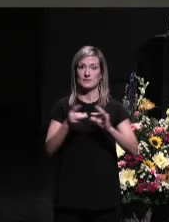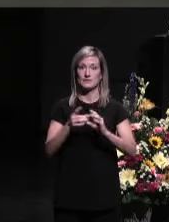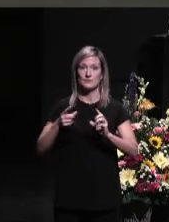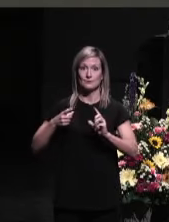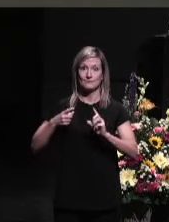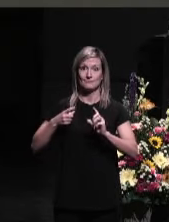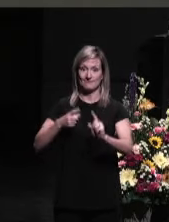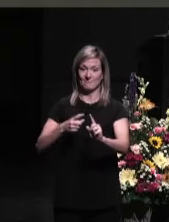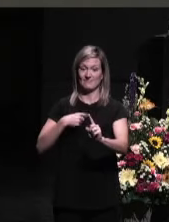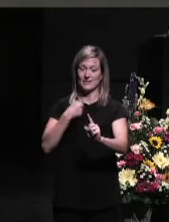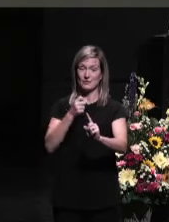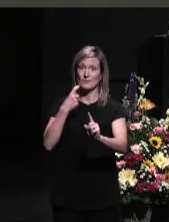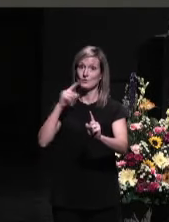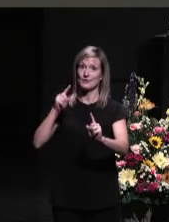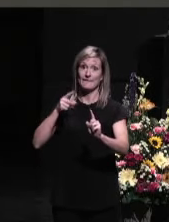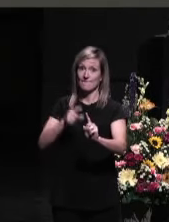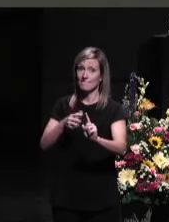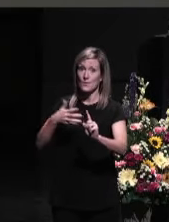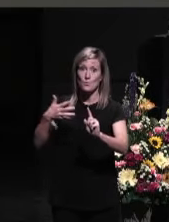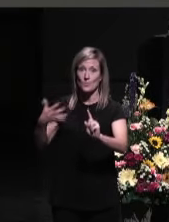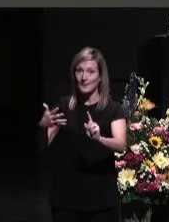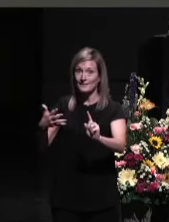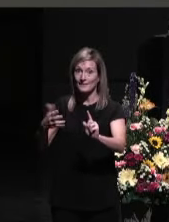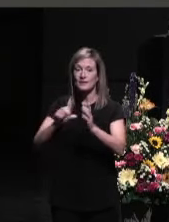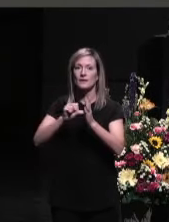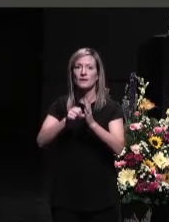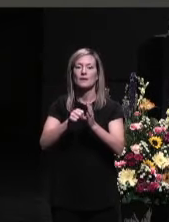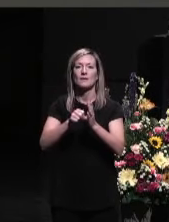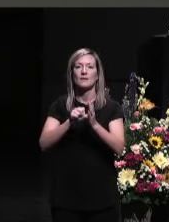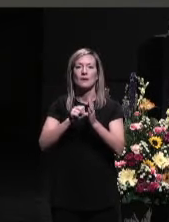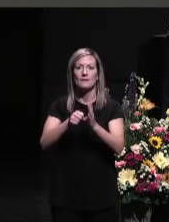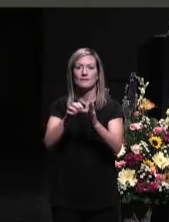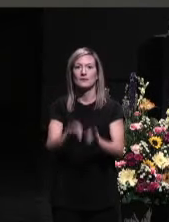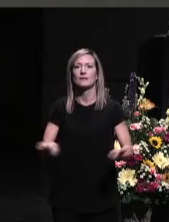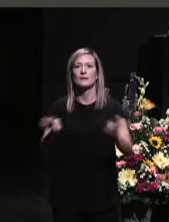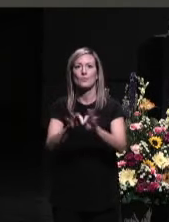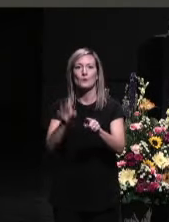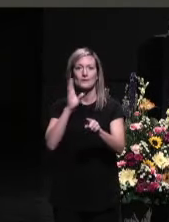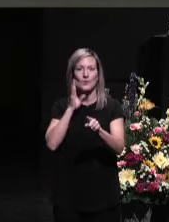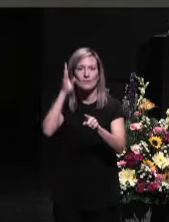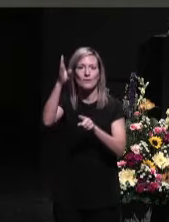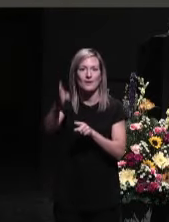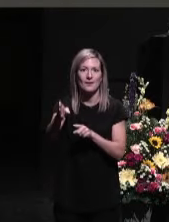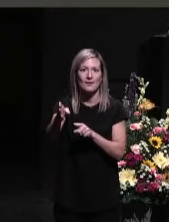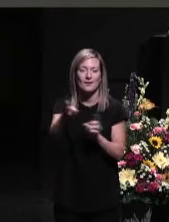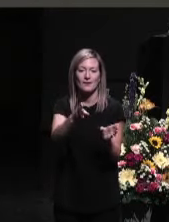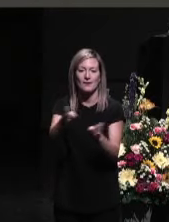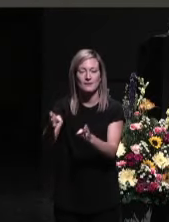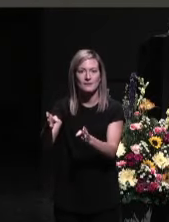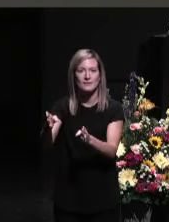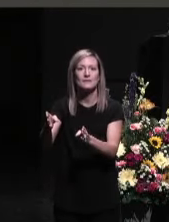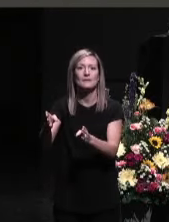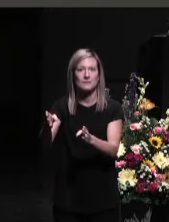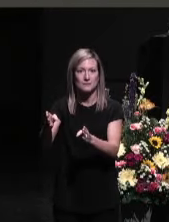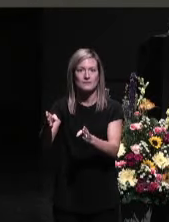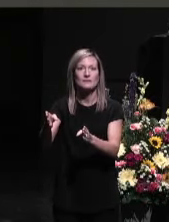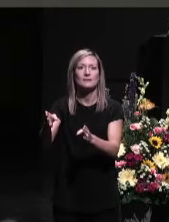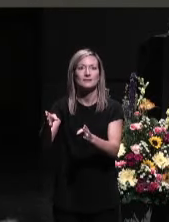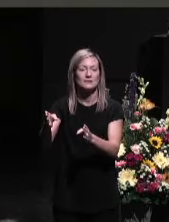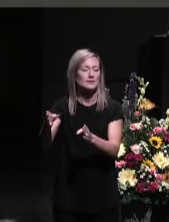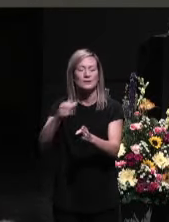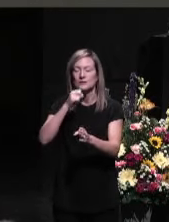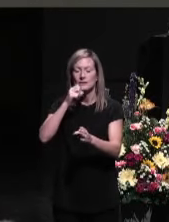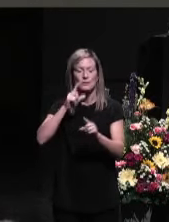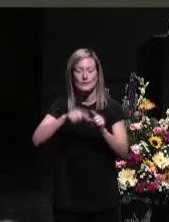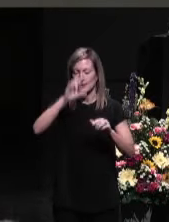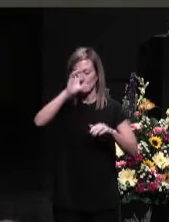tried, is the importance of the trajectory and not dwell on